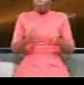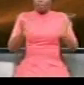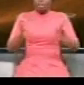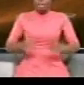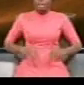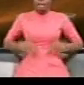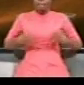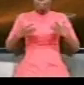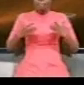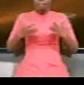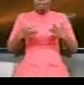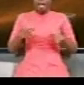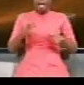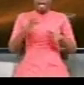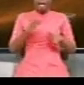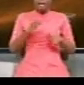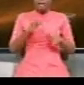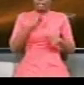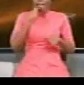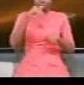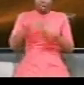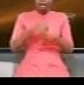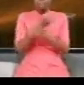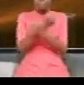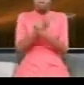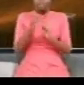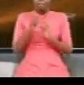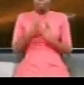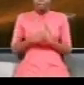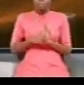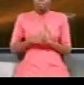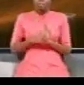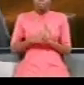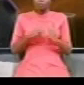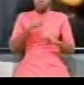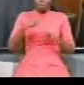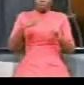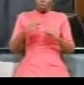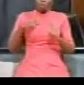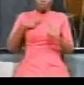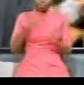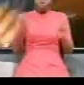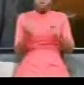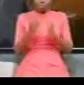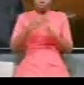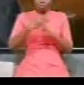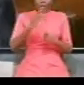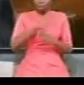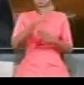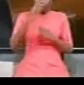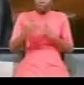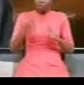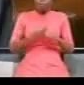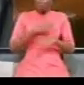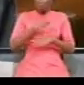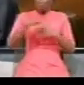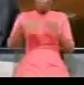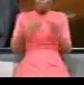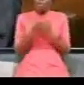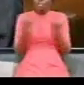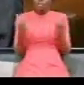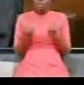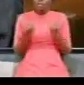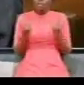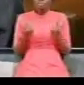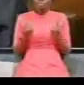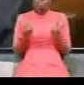life is at salvation. When we turn away completely from all